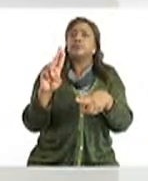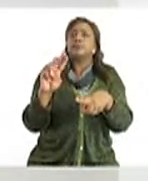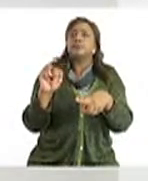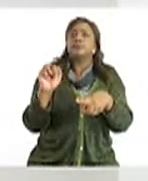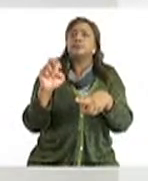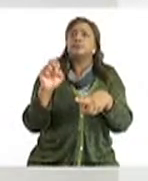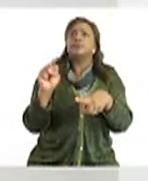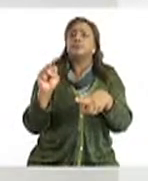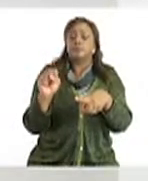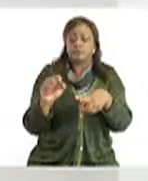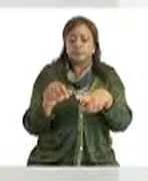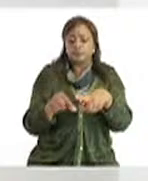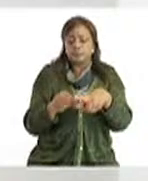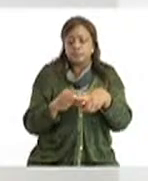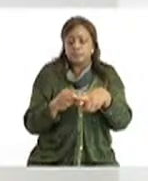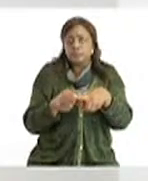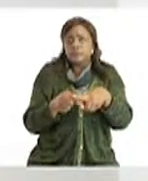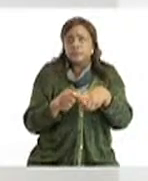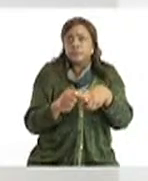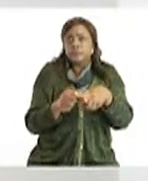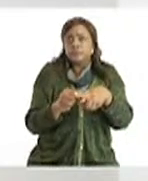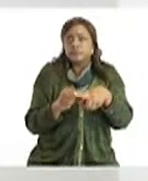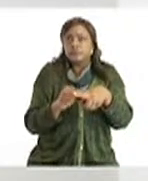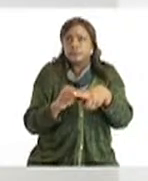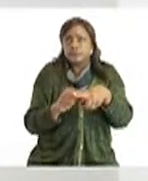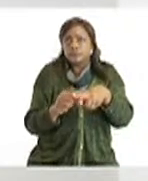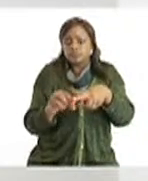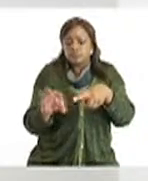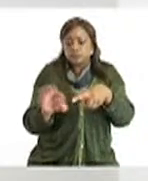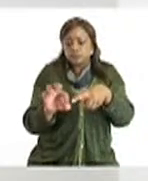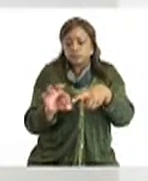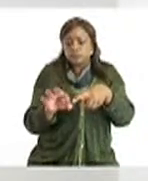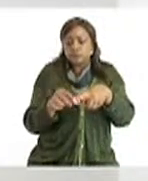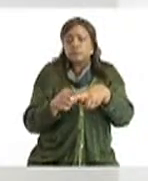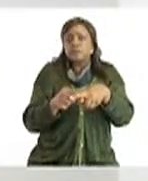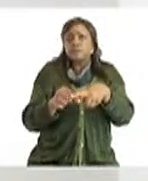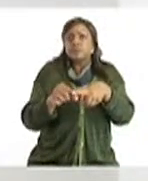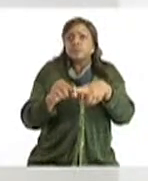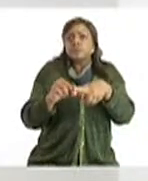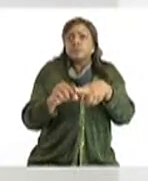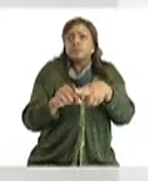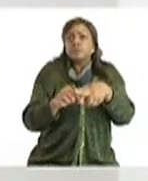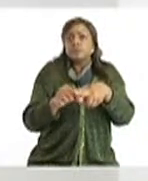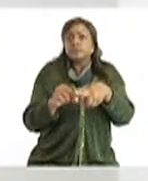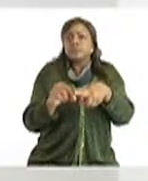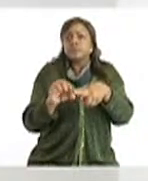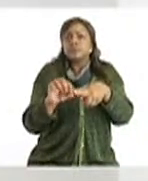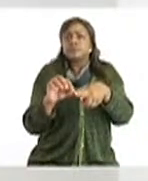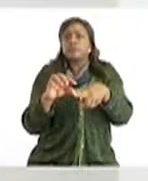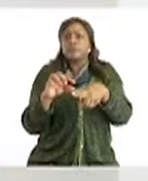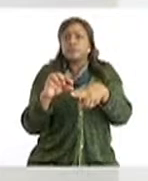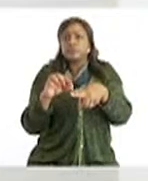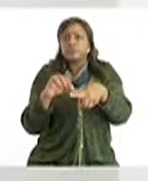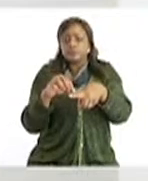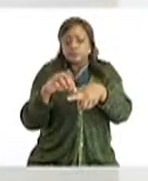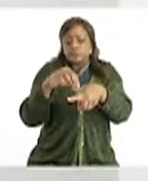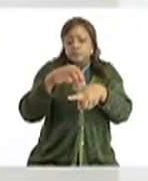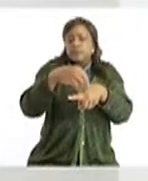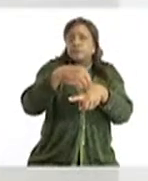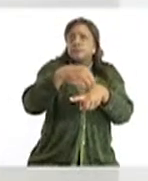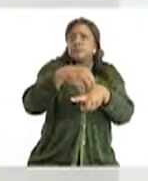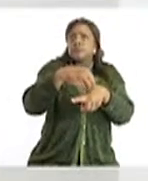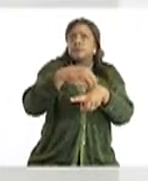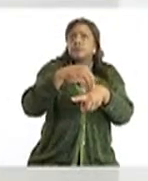And the vas deferens goes on and connects to another structure, and this structure is